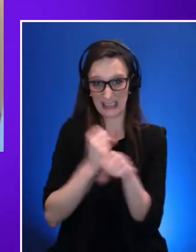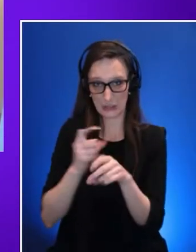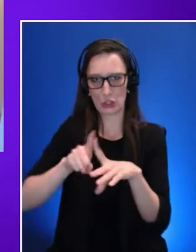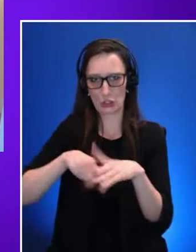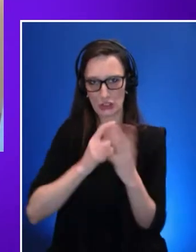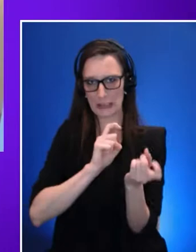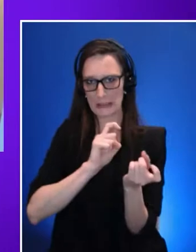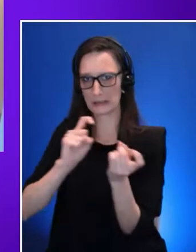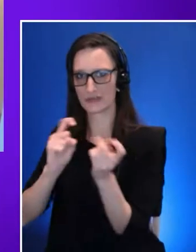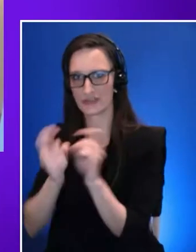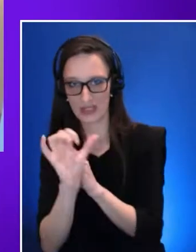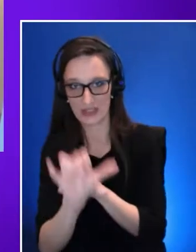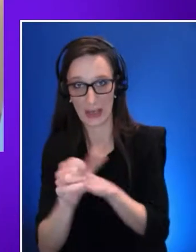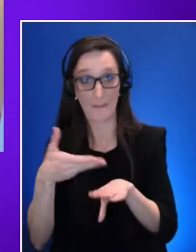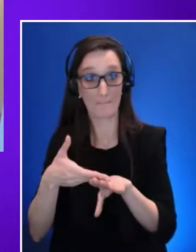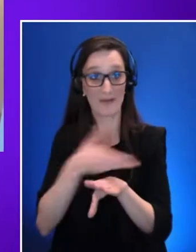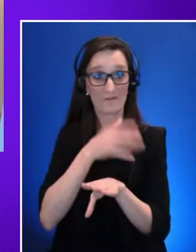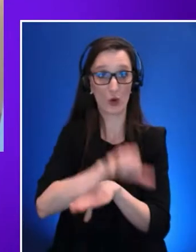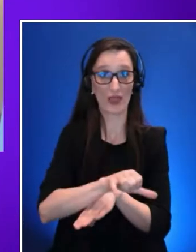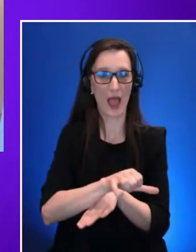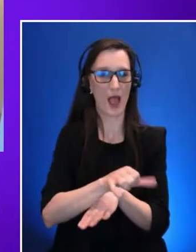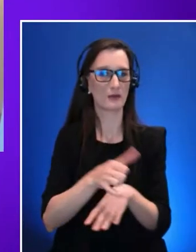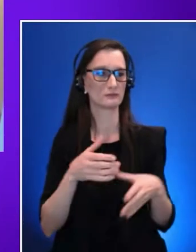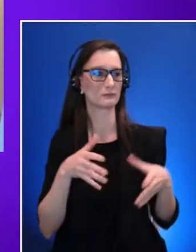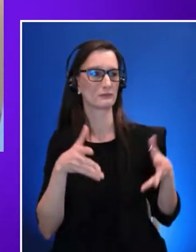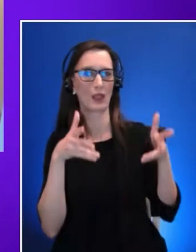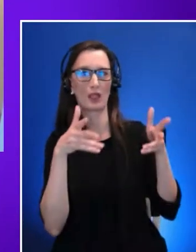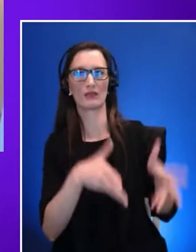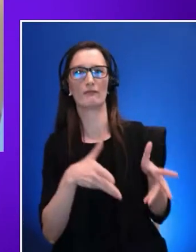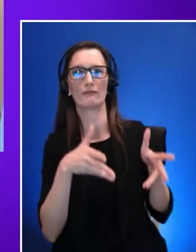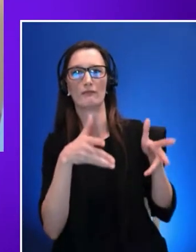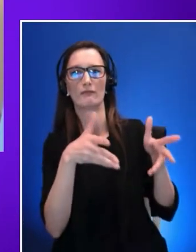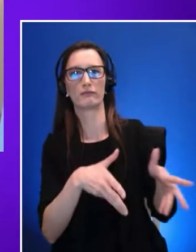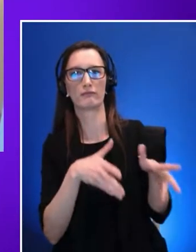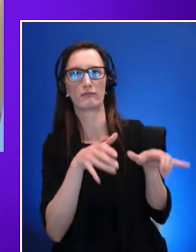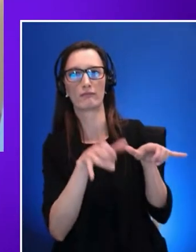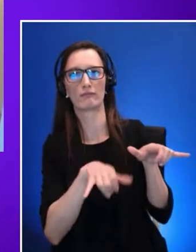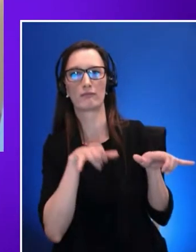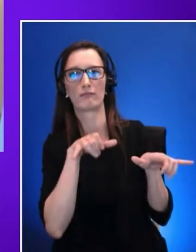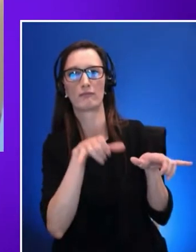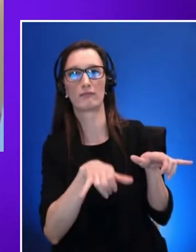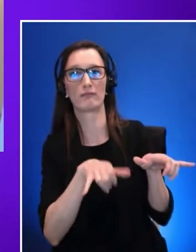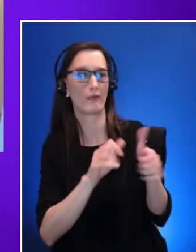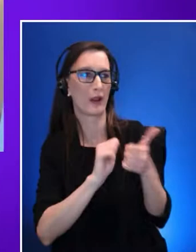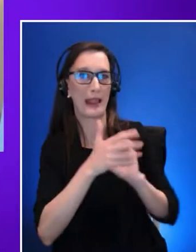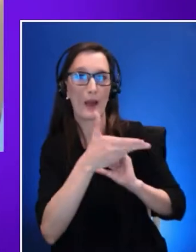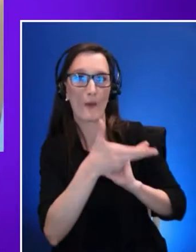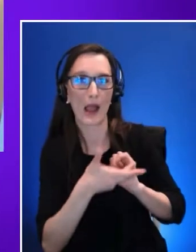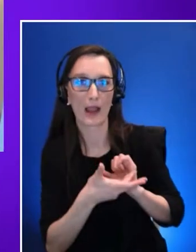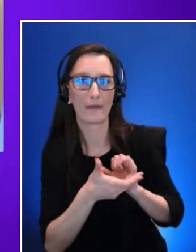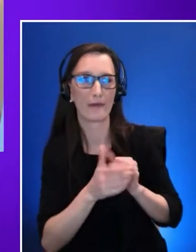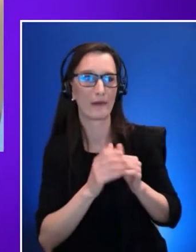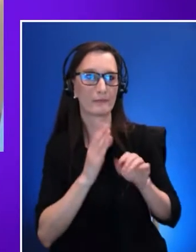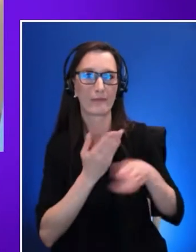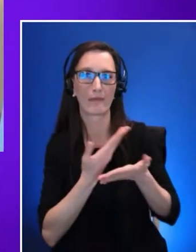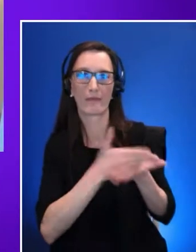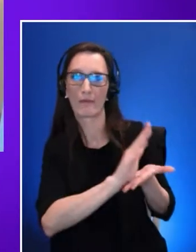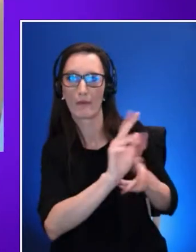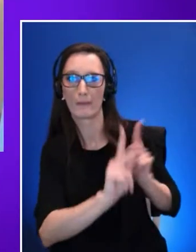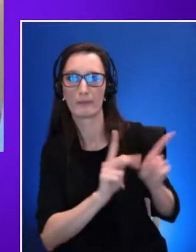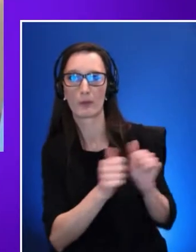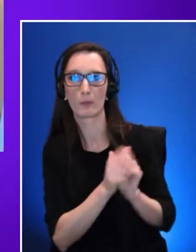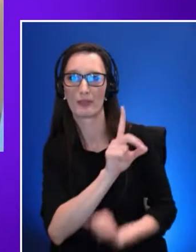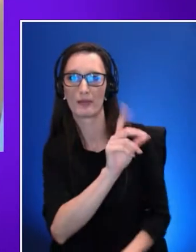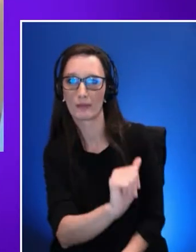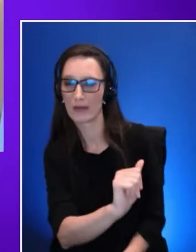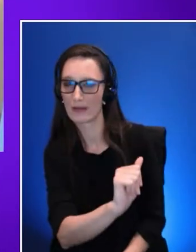virtually like no shift in the hiring of and the inclusion of persons with disabilities in